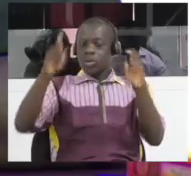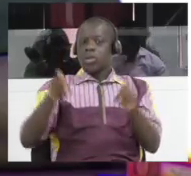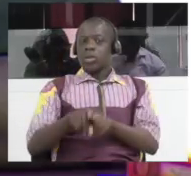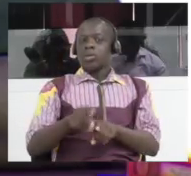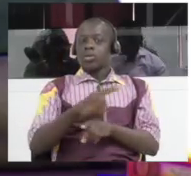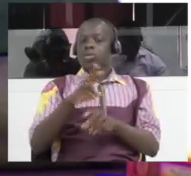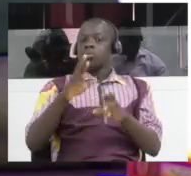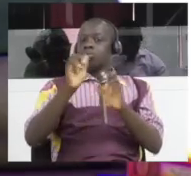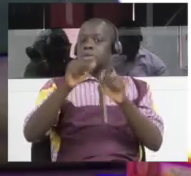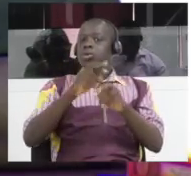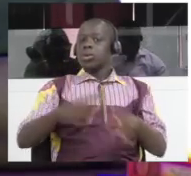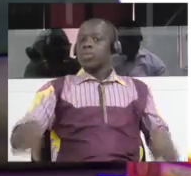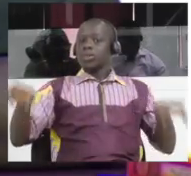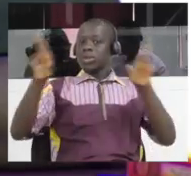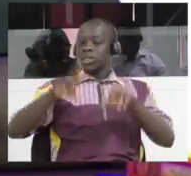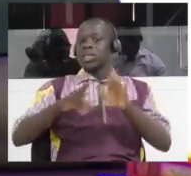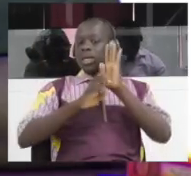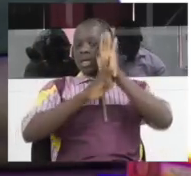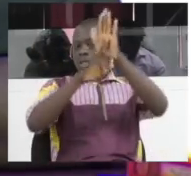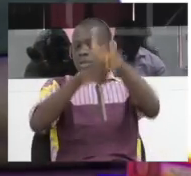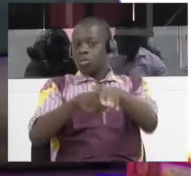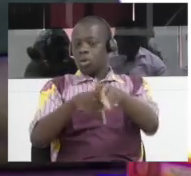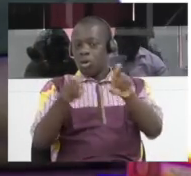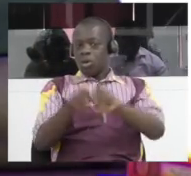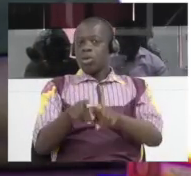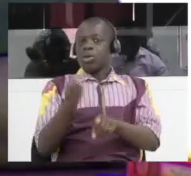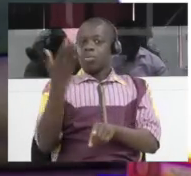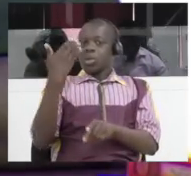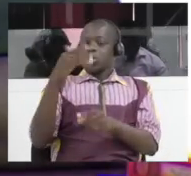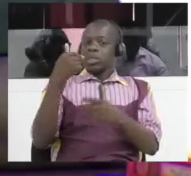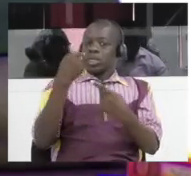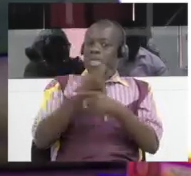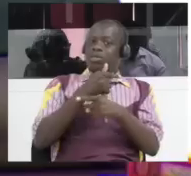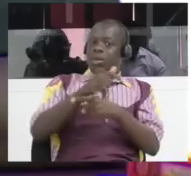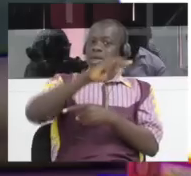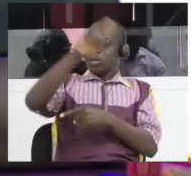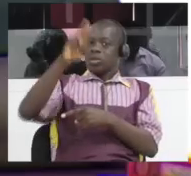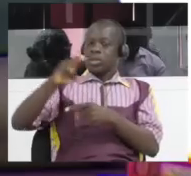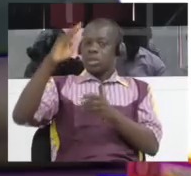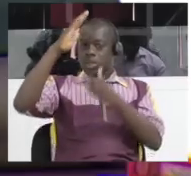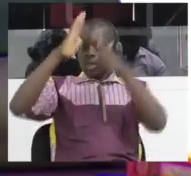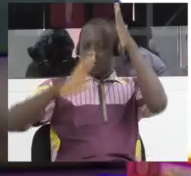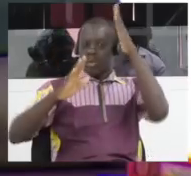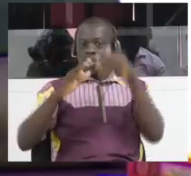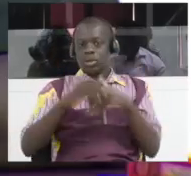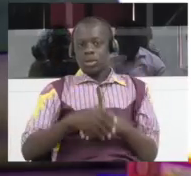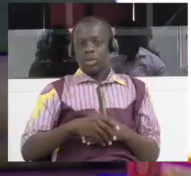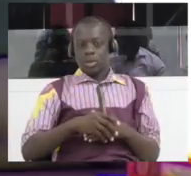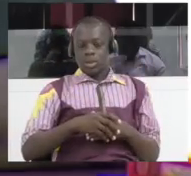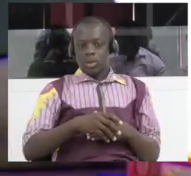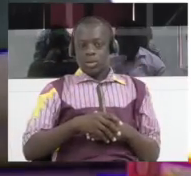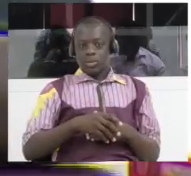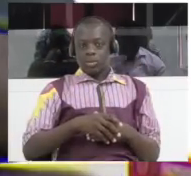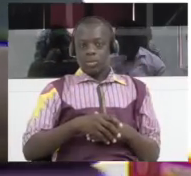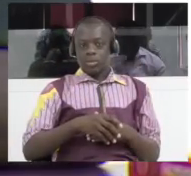National Army would constitute a representative sample of the then National Army.